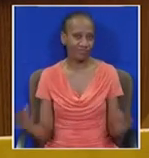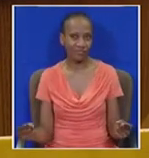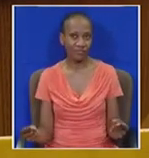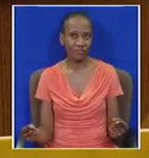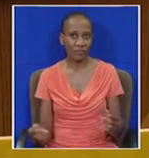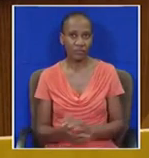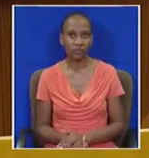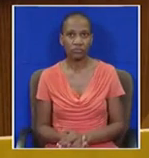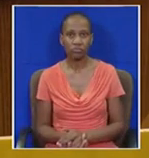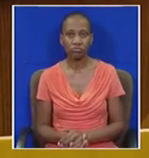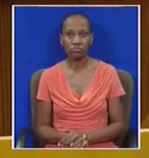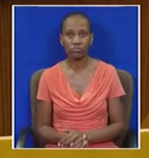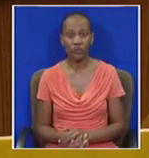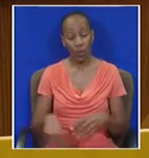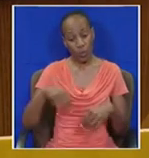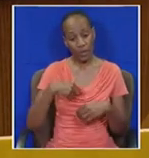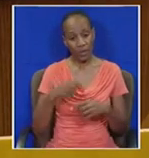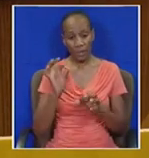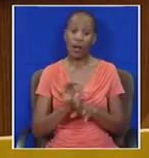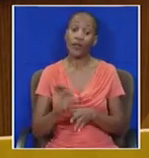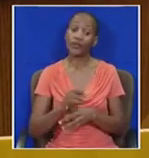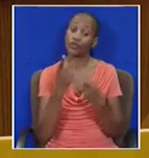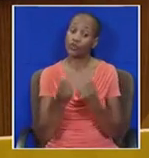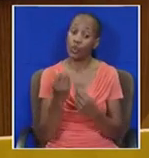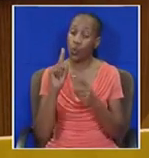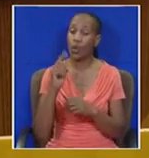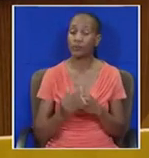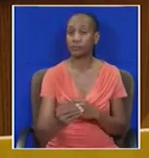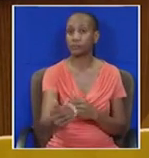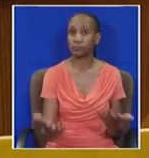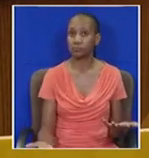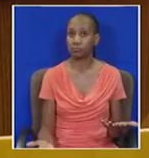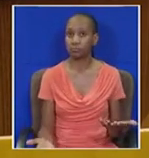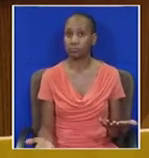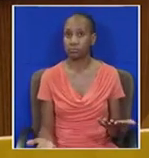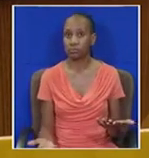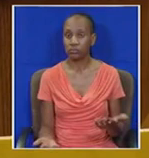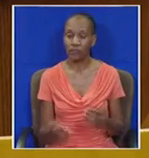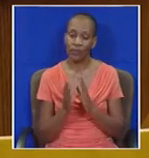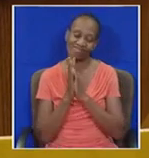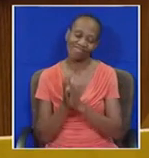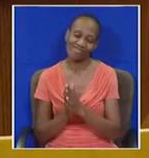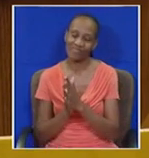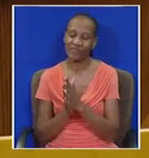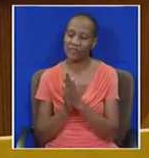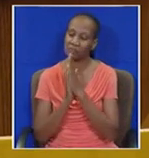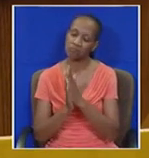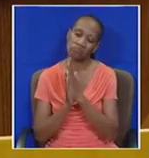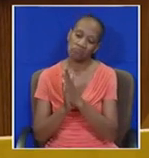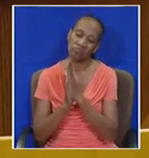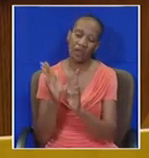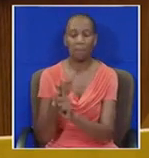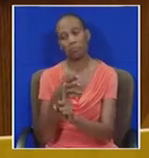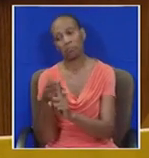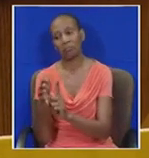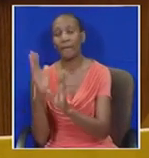rules. But what we are going to do, we are going to persuade the private sector